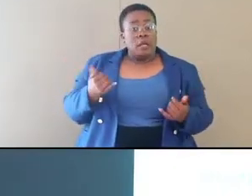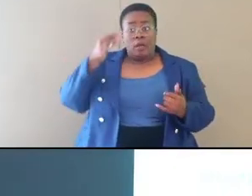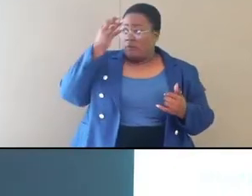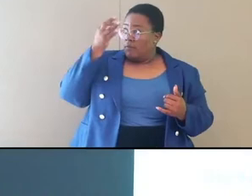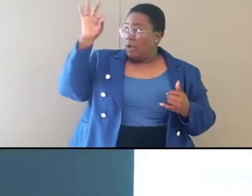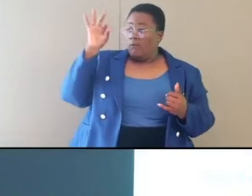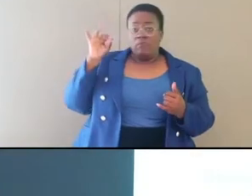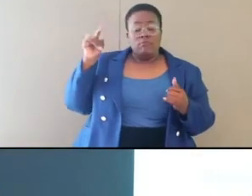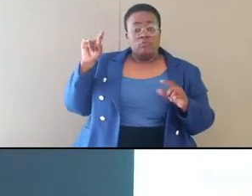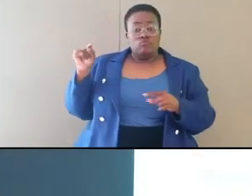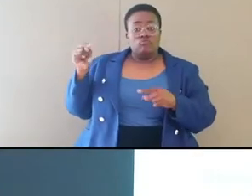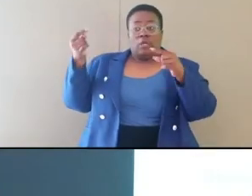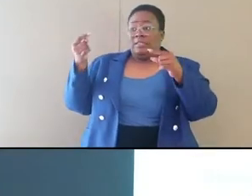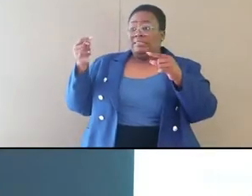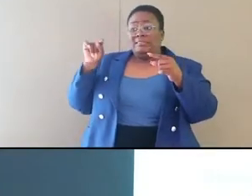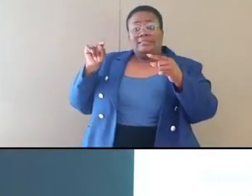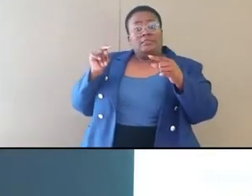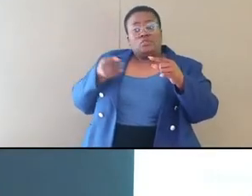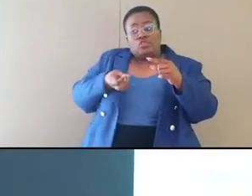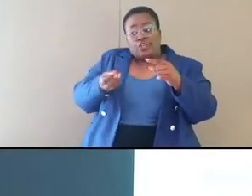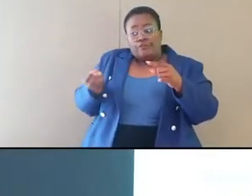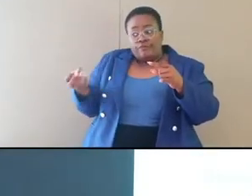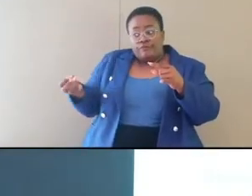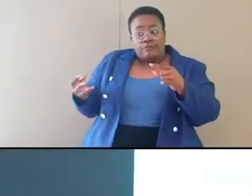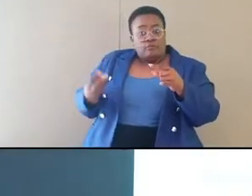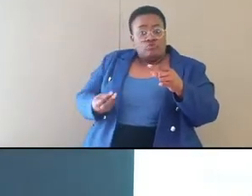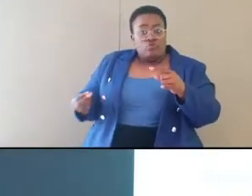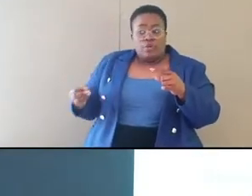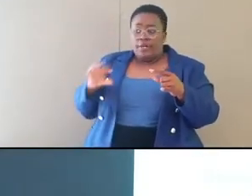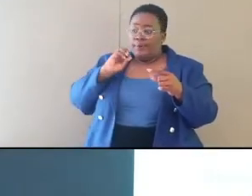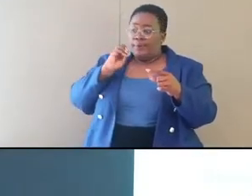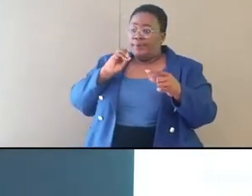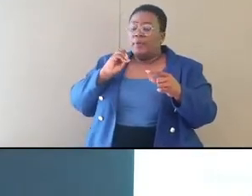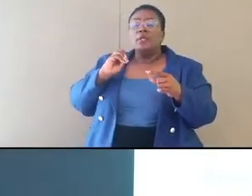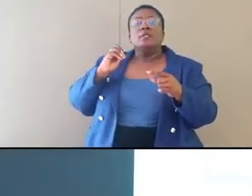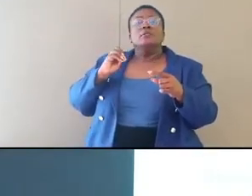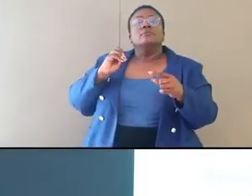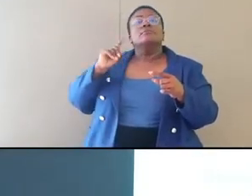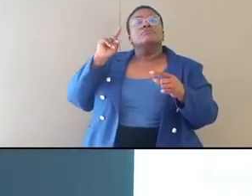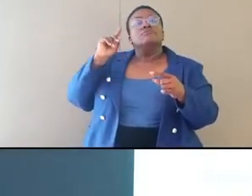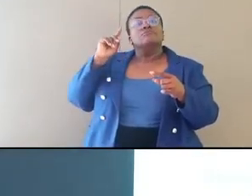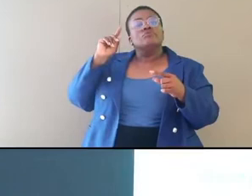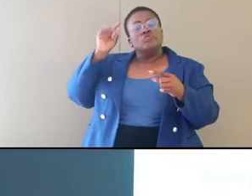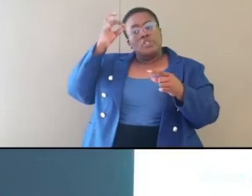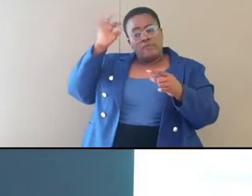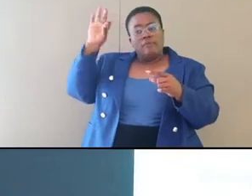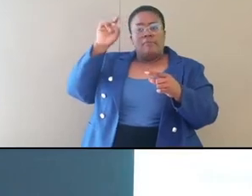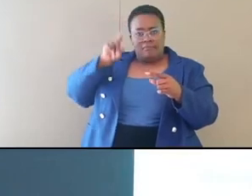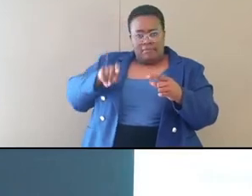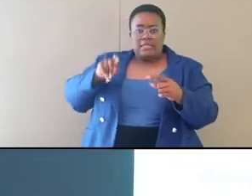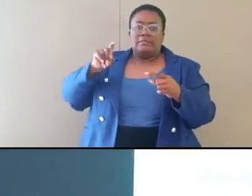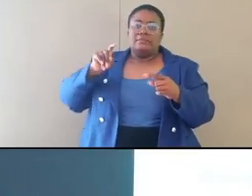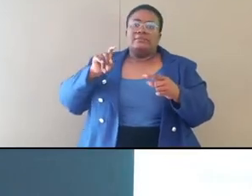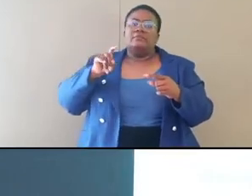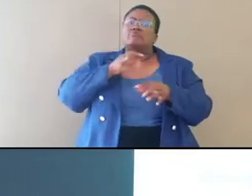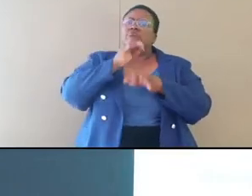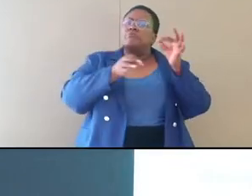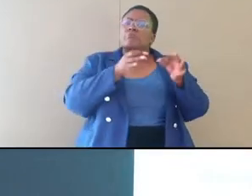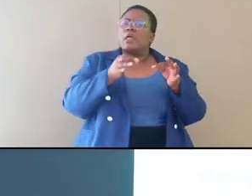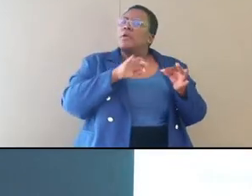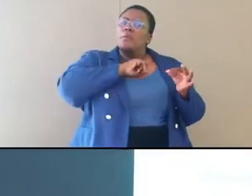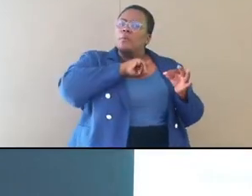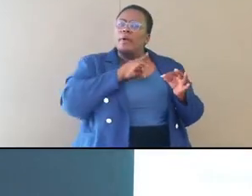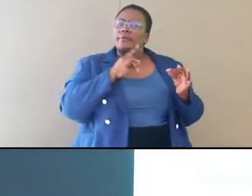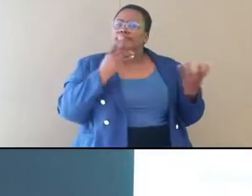for not providing adequately for these 8 million children, the state's going to have to justify its limitation based on the general limitation clause.